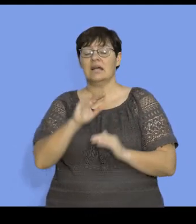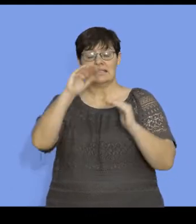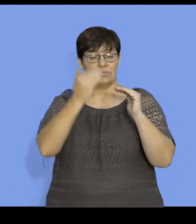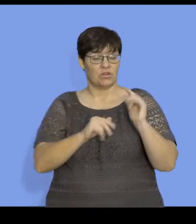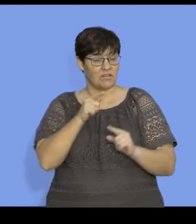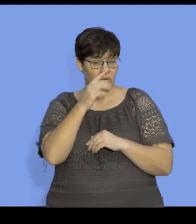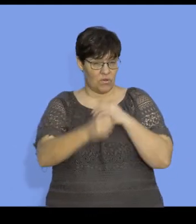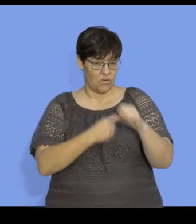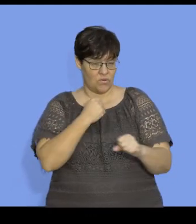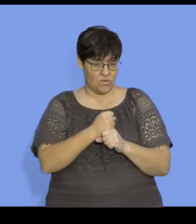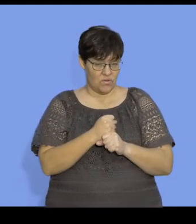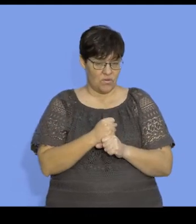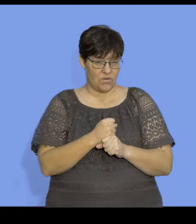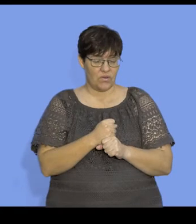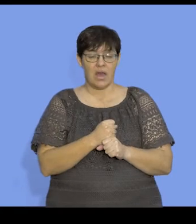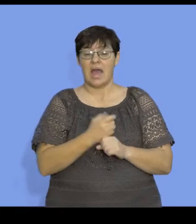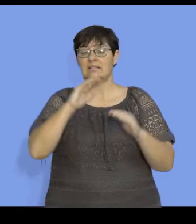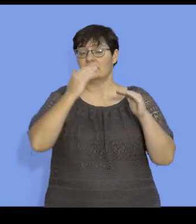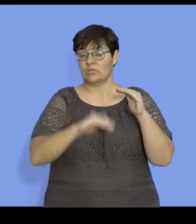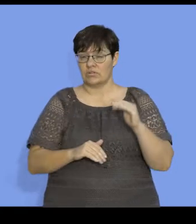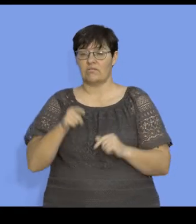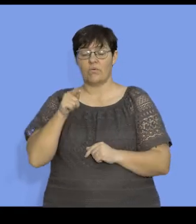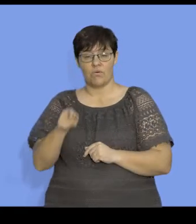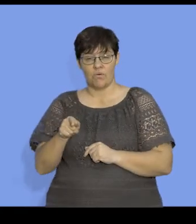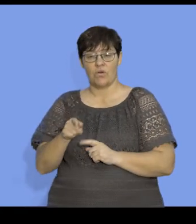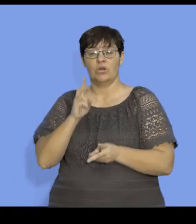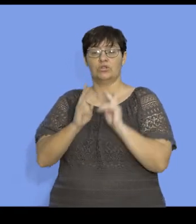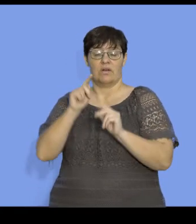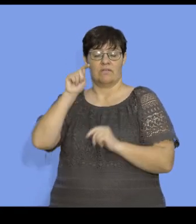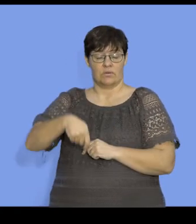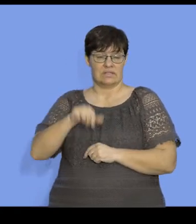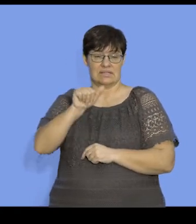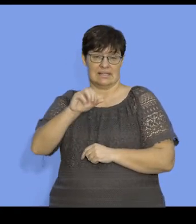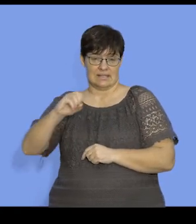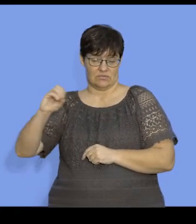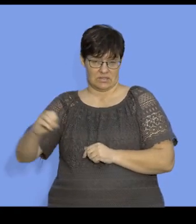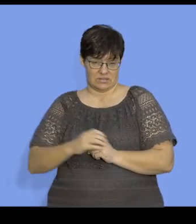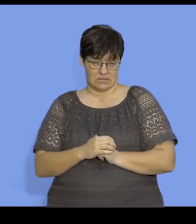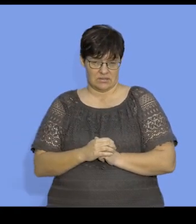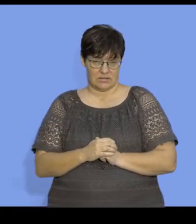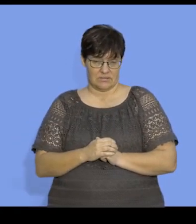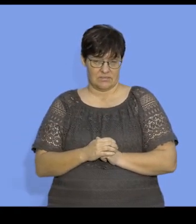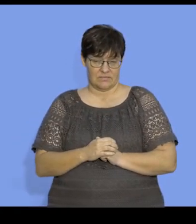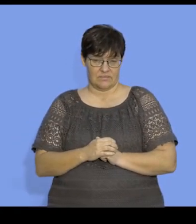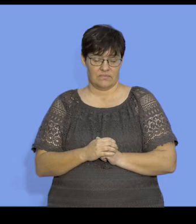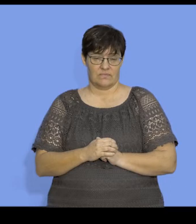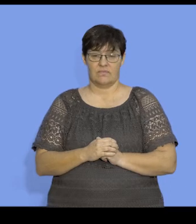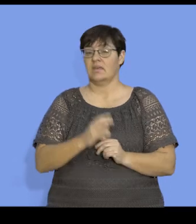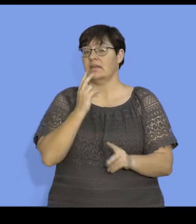for the year, annual depreciation, was 12,600, right? Then